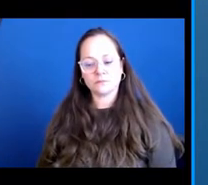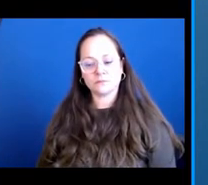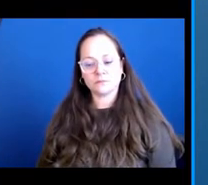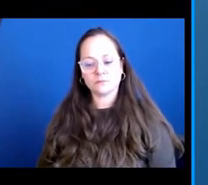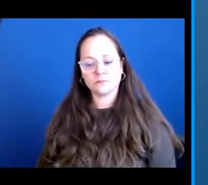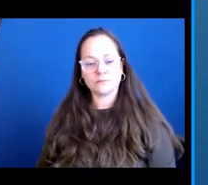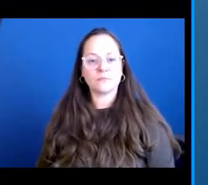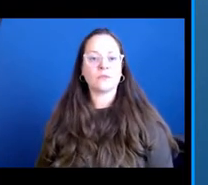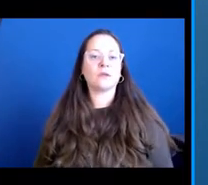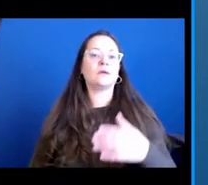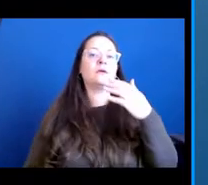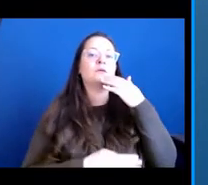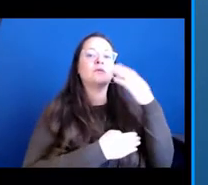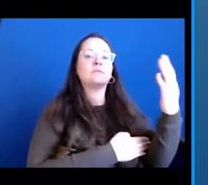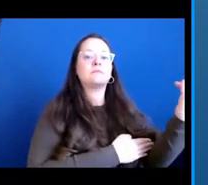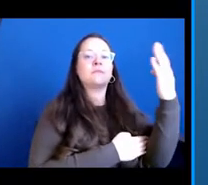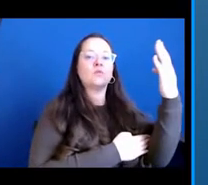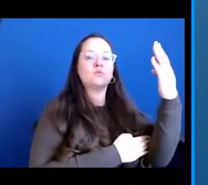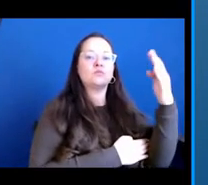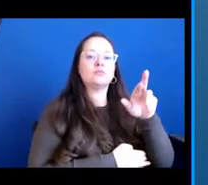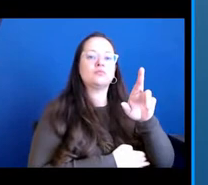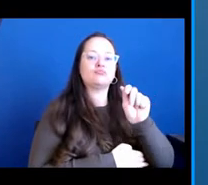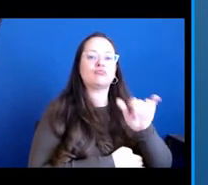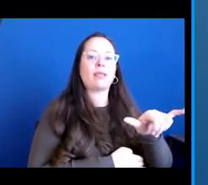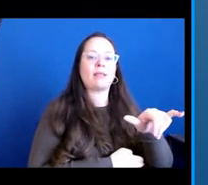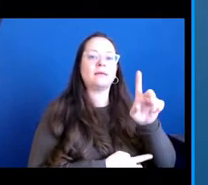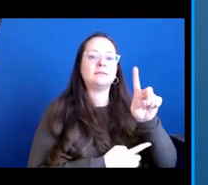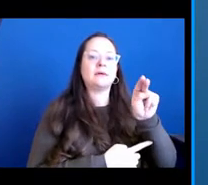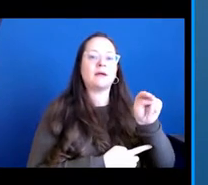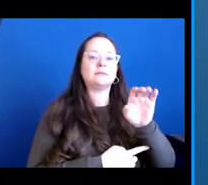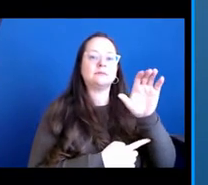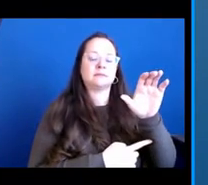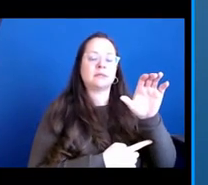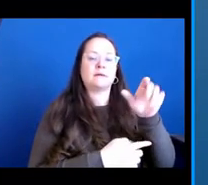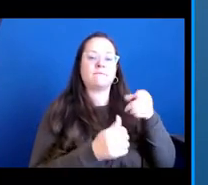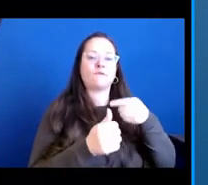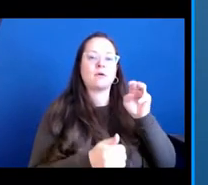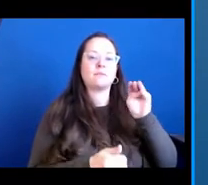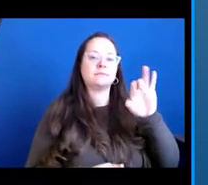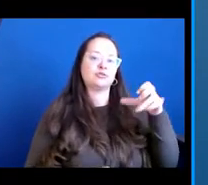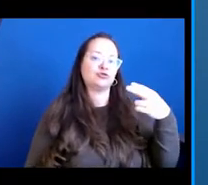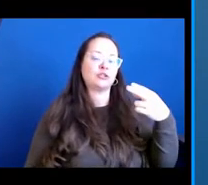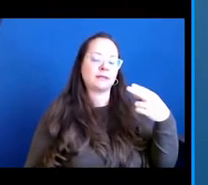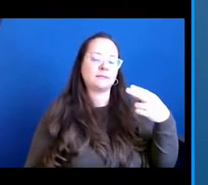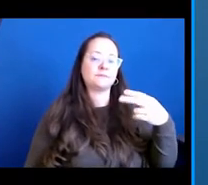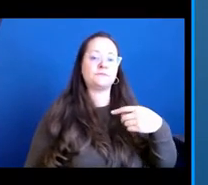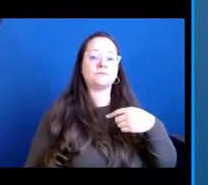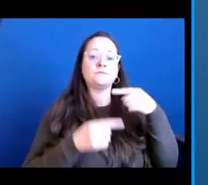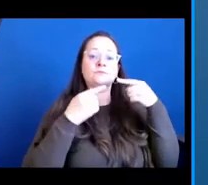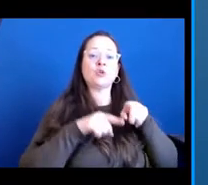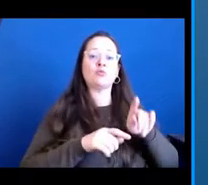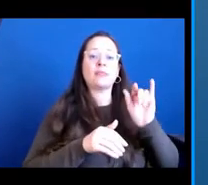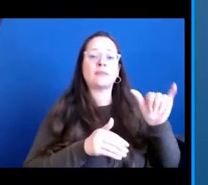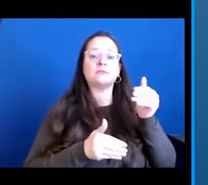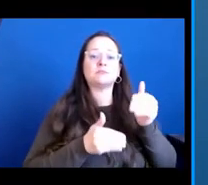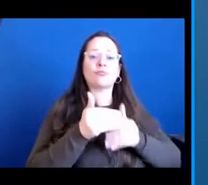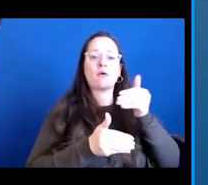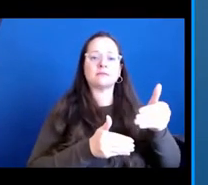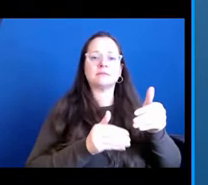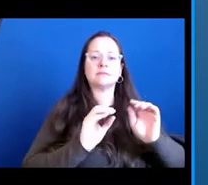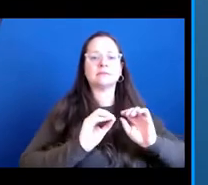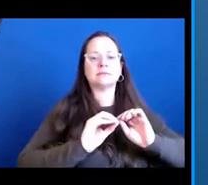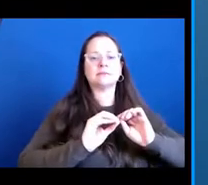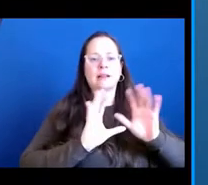good morning Ray Curry uh DNC member from Michigan during this process clearly